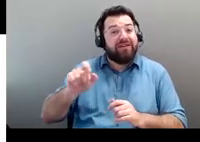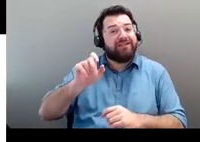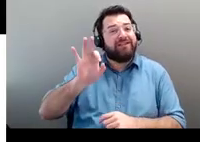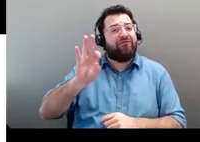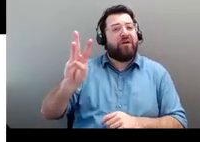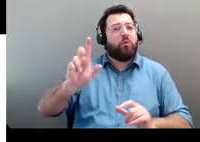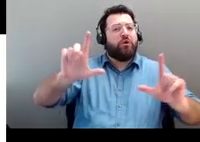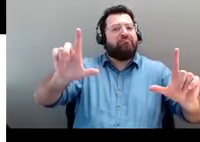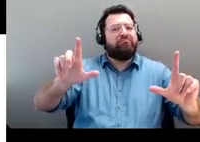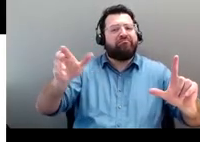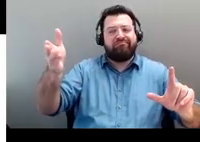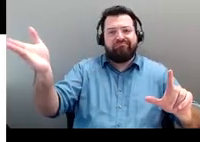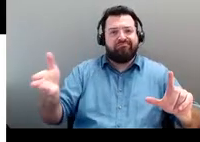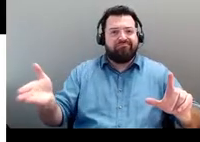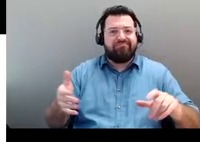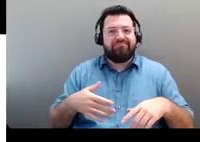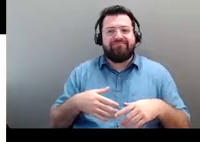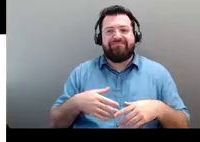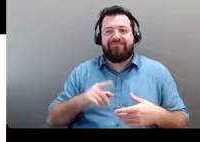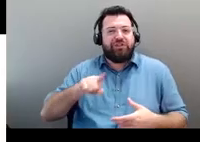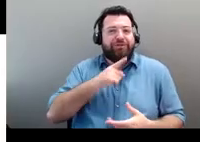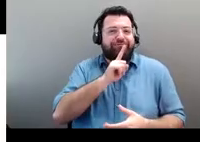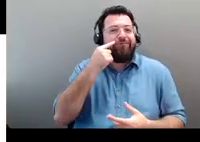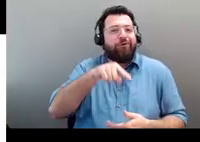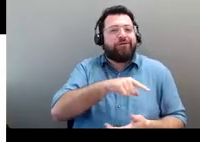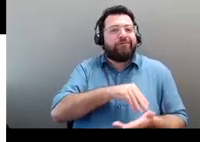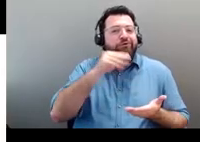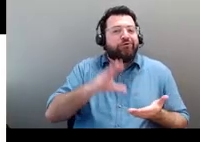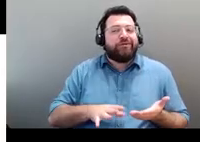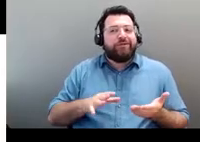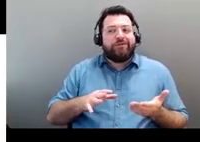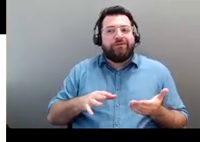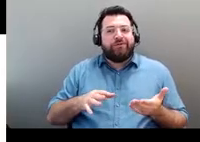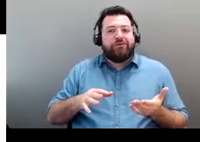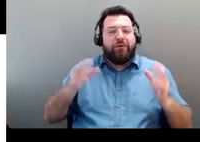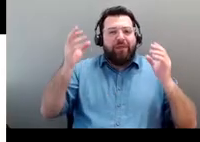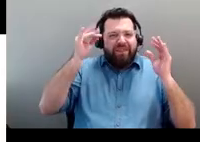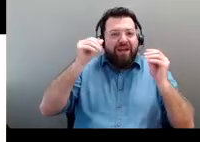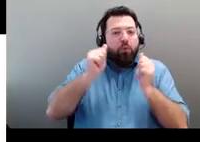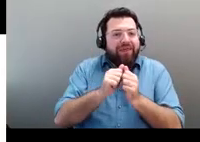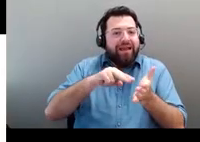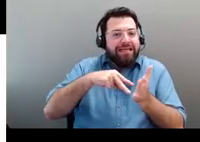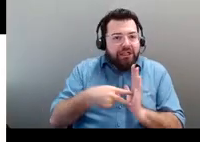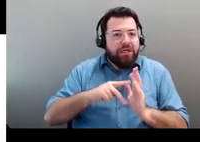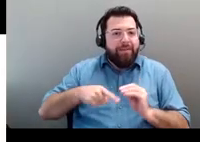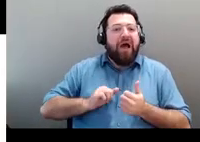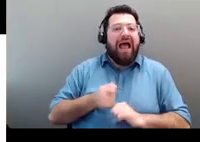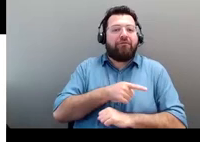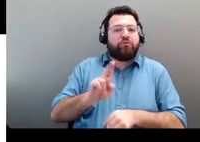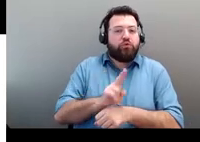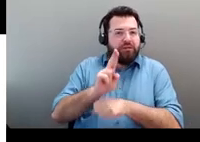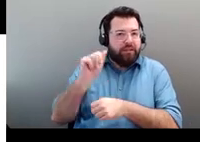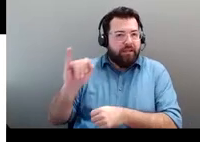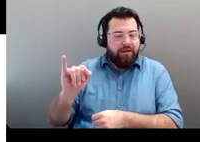it's um, it's just for students to think more intentionally about their AI use. And so the